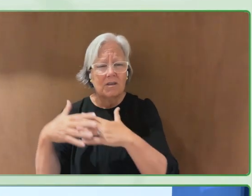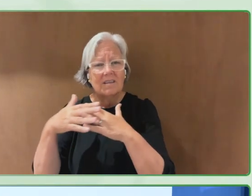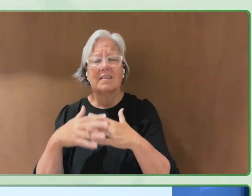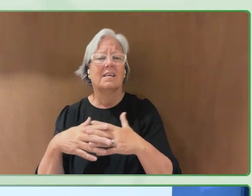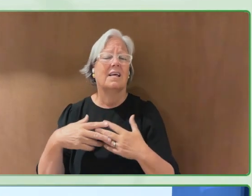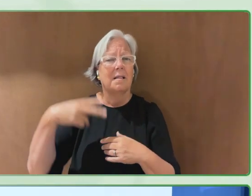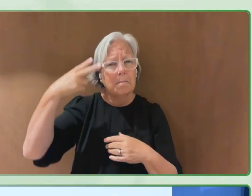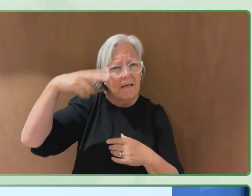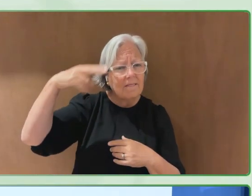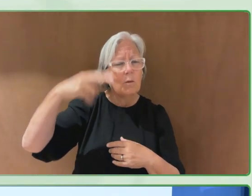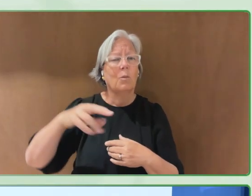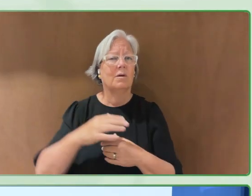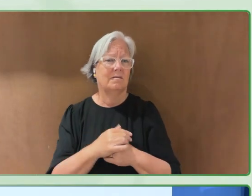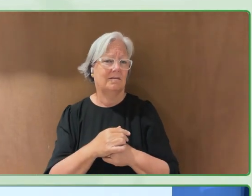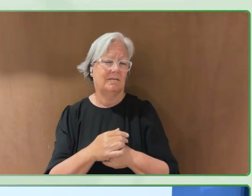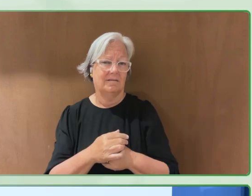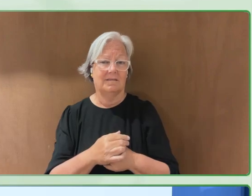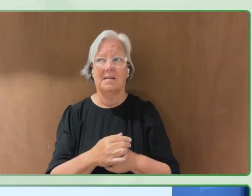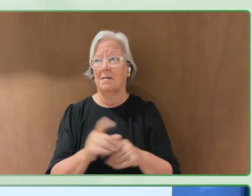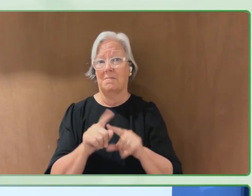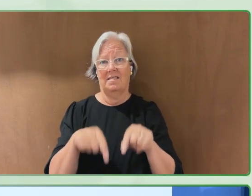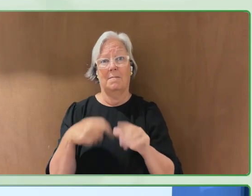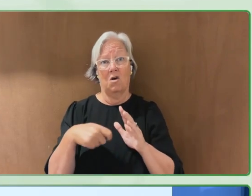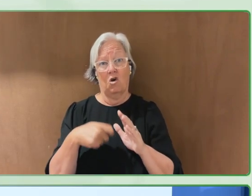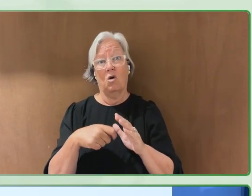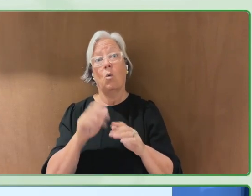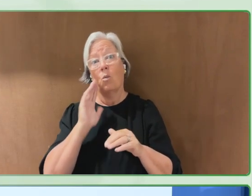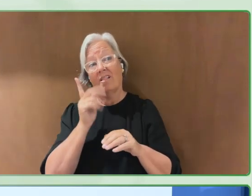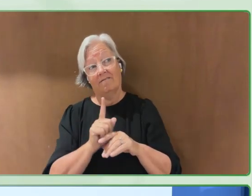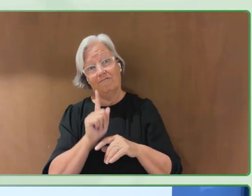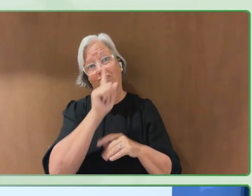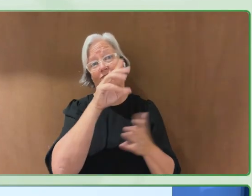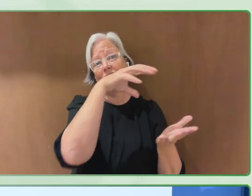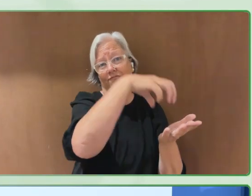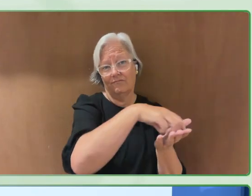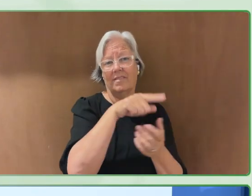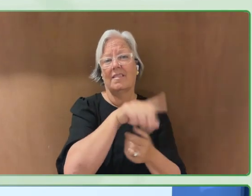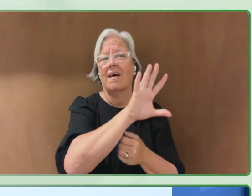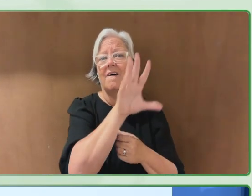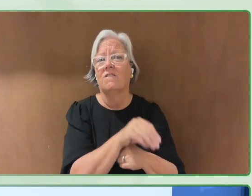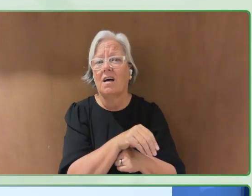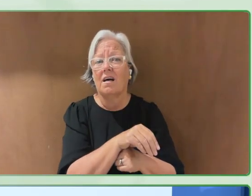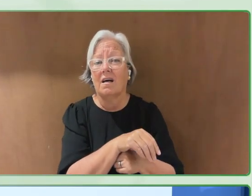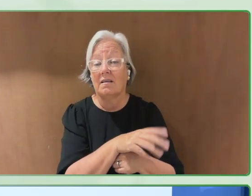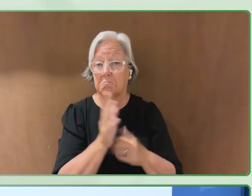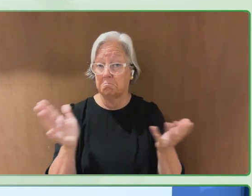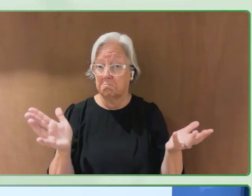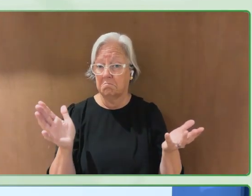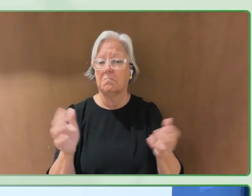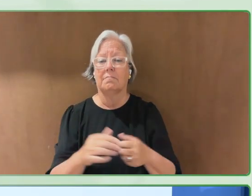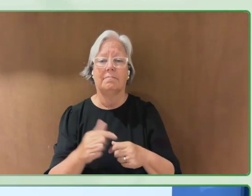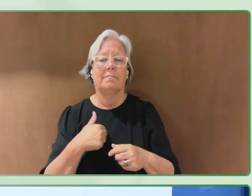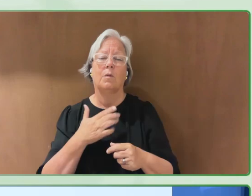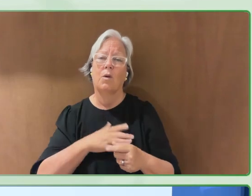year we are scaling this project in Africa. So this is incredible, and I would like to invite you to join